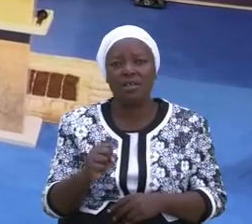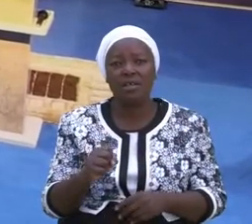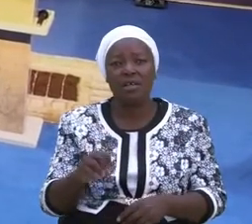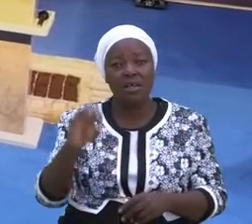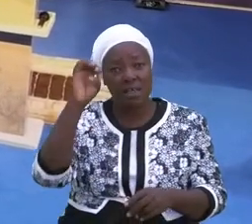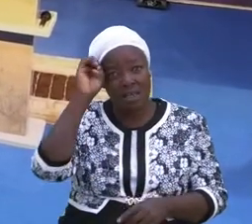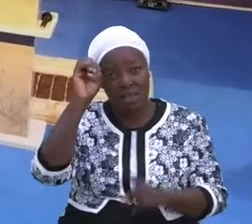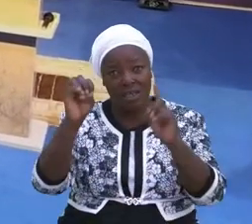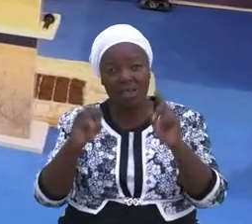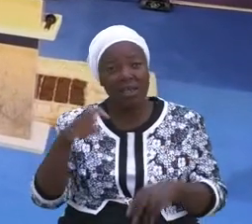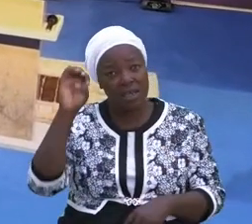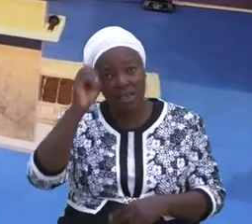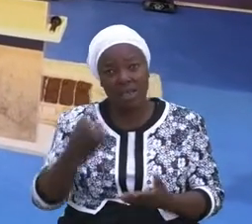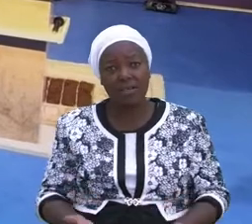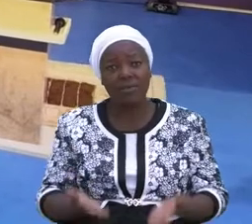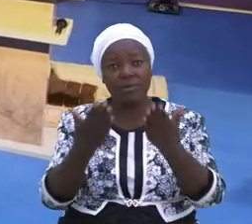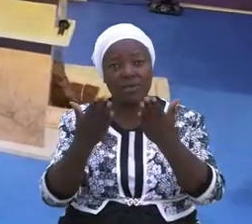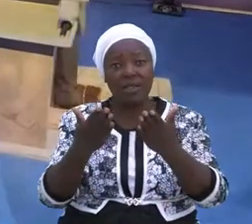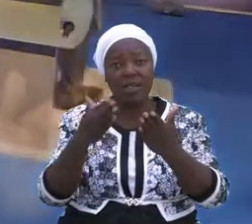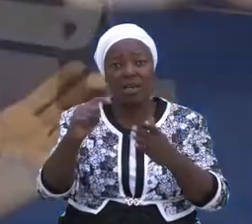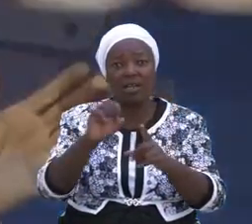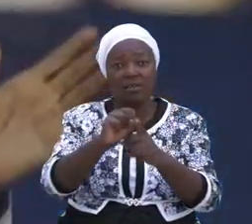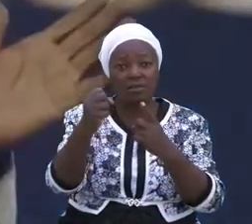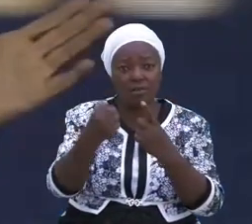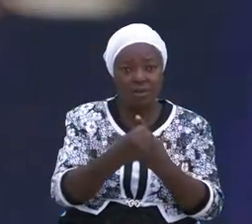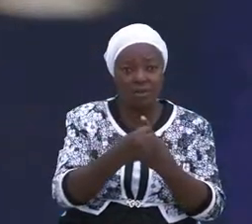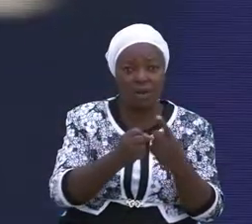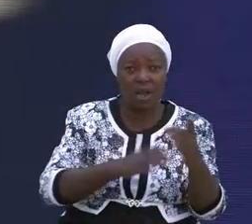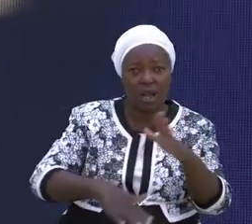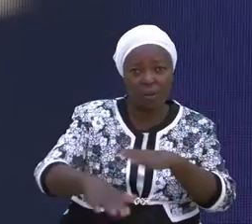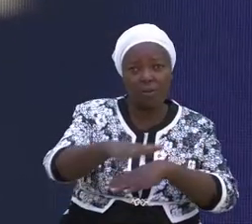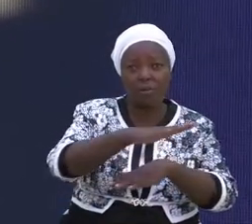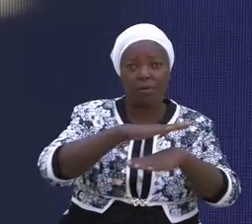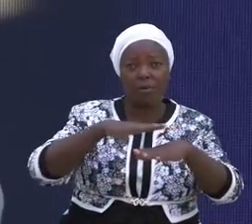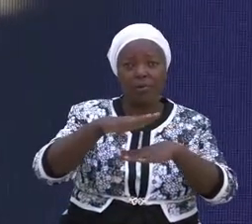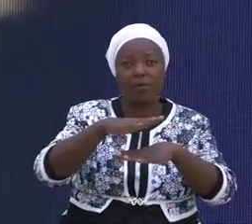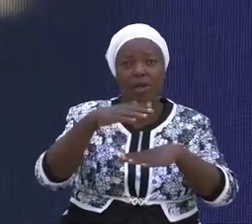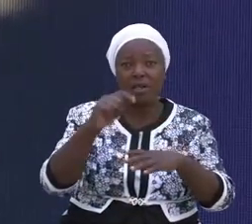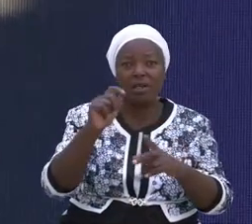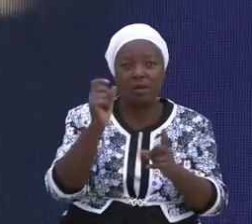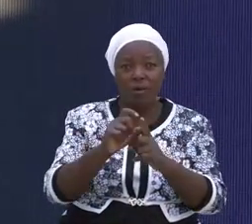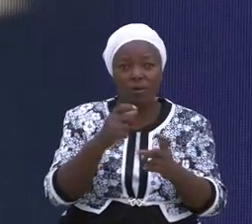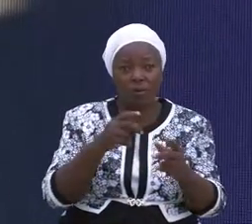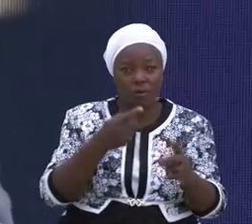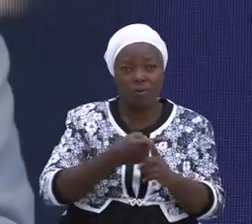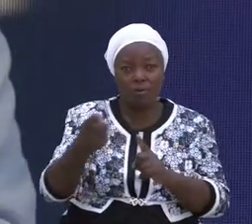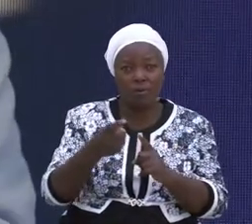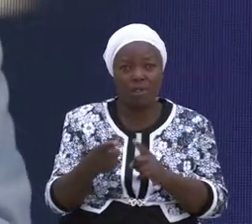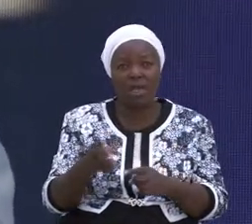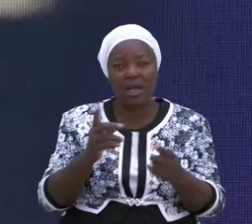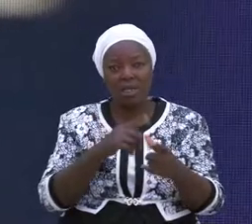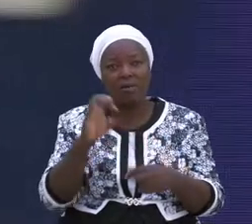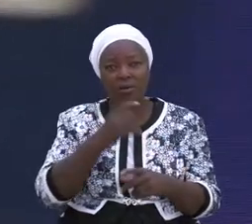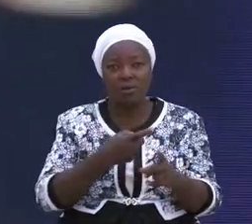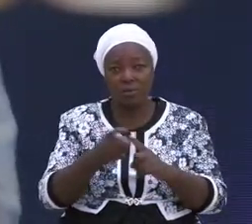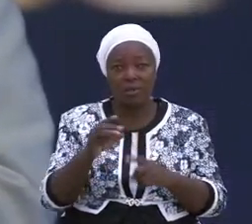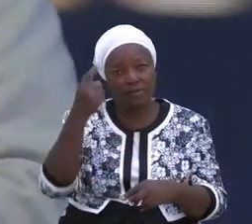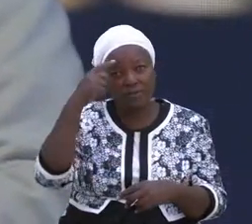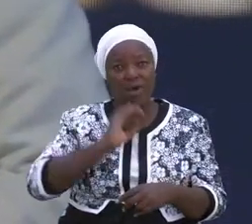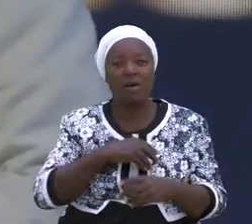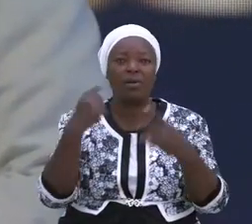exalted the situation above the wounds. He was wounded for a